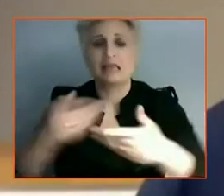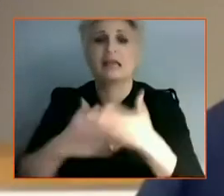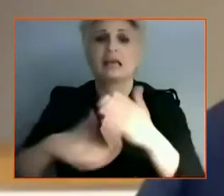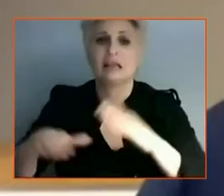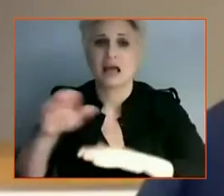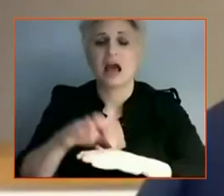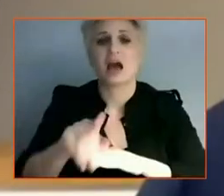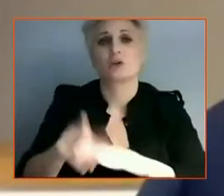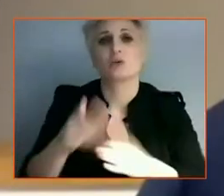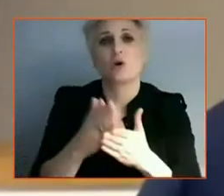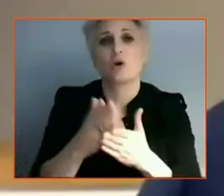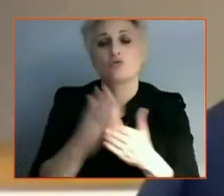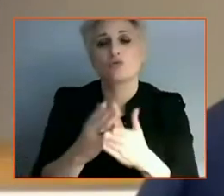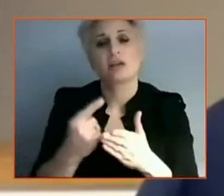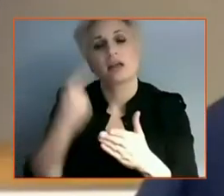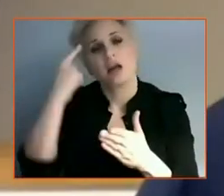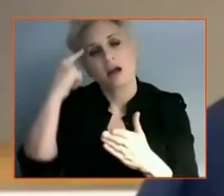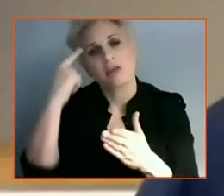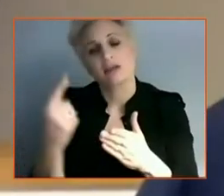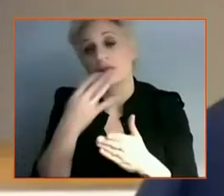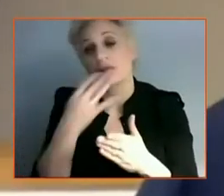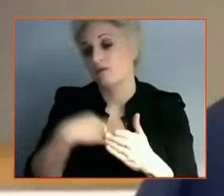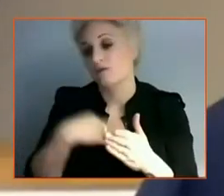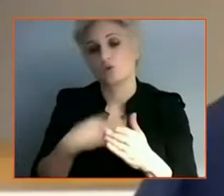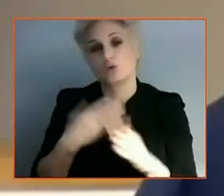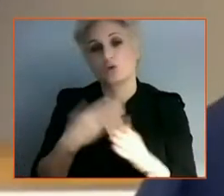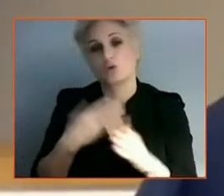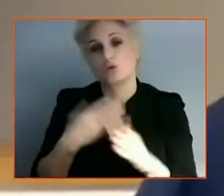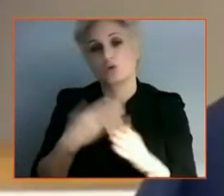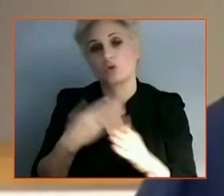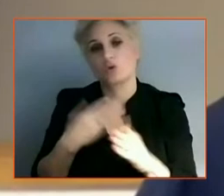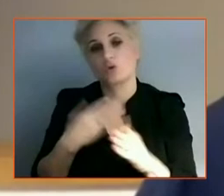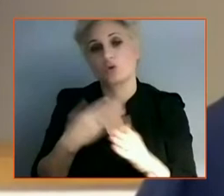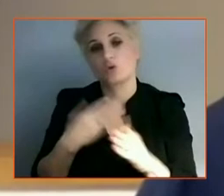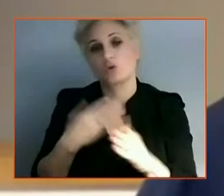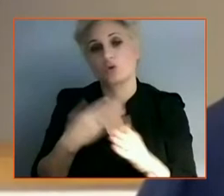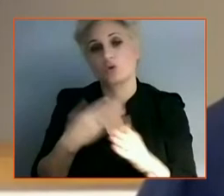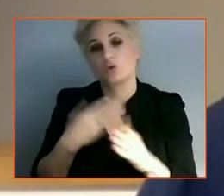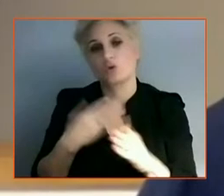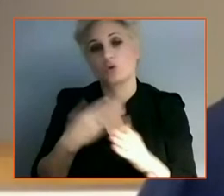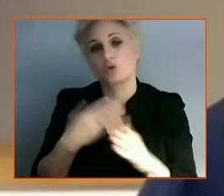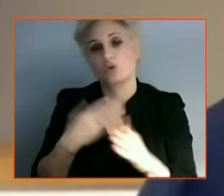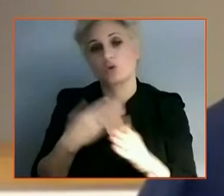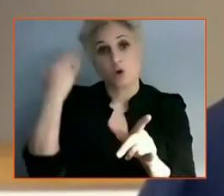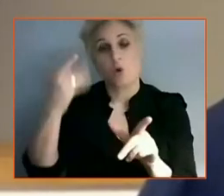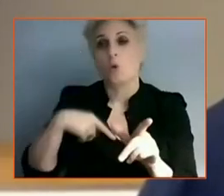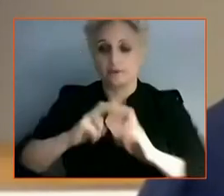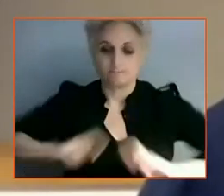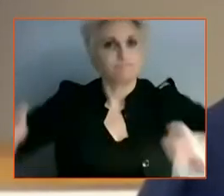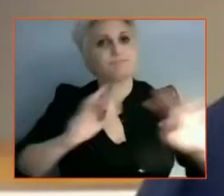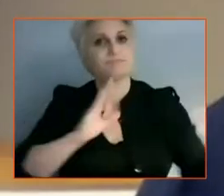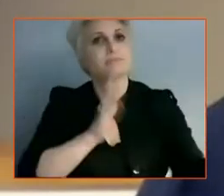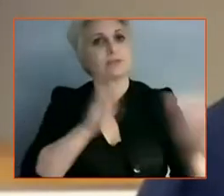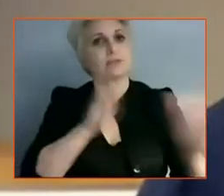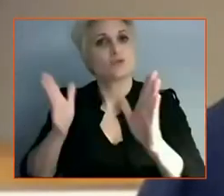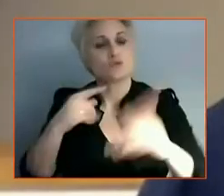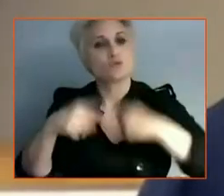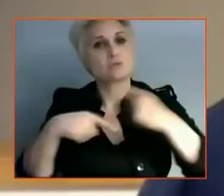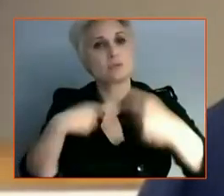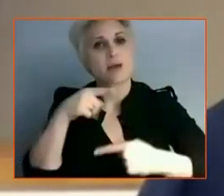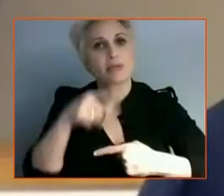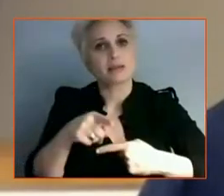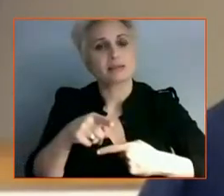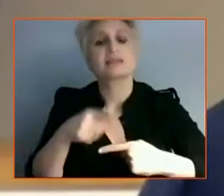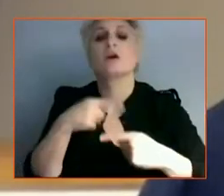creative career. A few years ago when I sat down and talked, I had instituted and run a similar program here in my city of